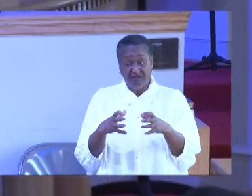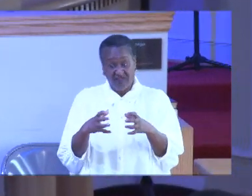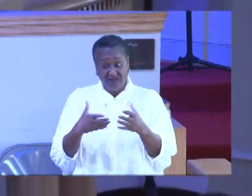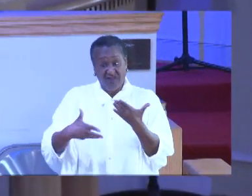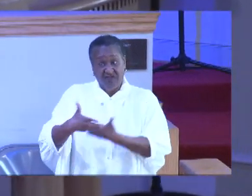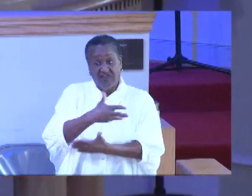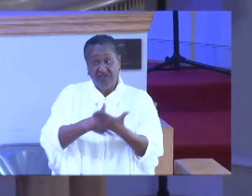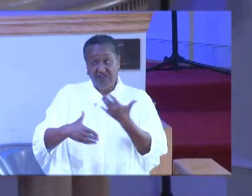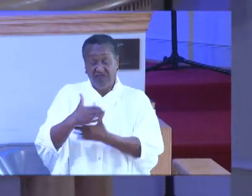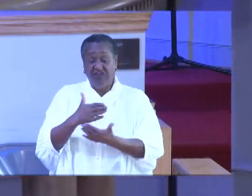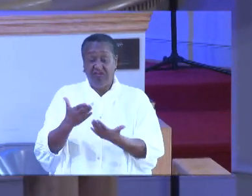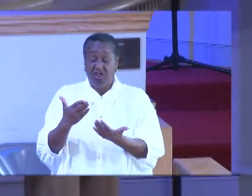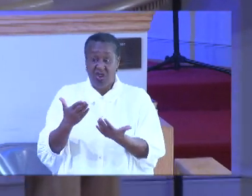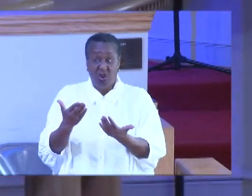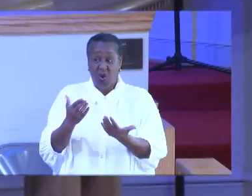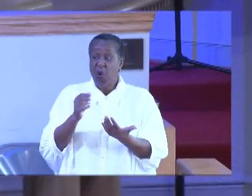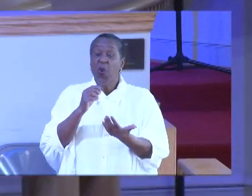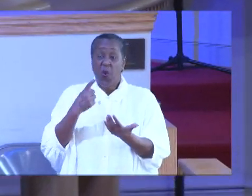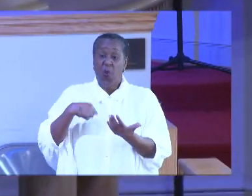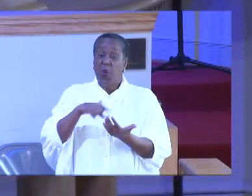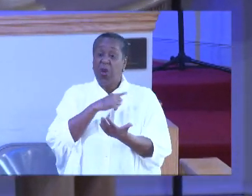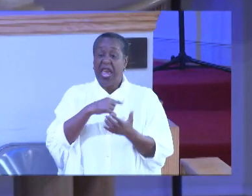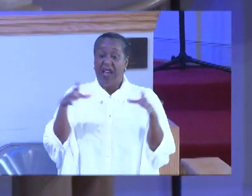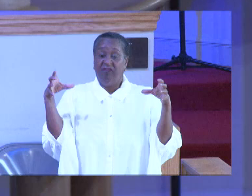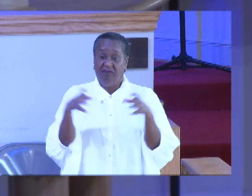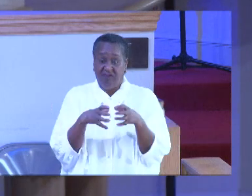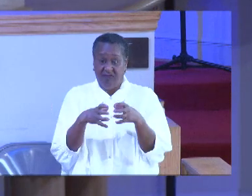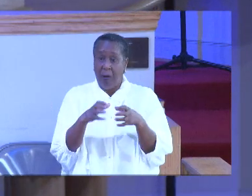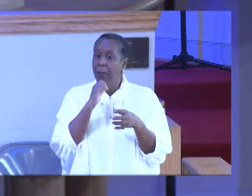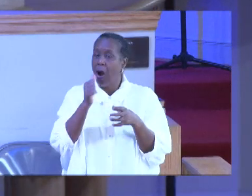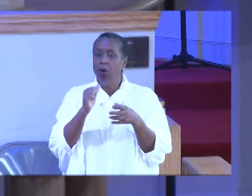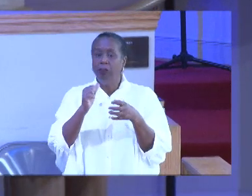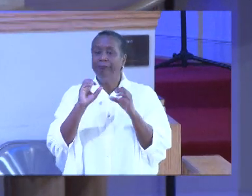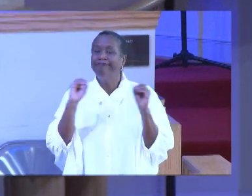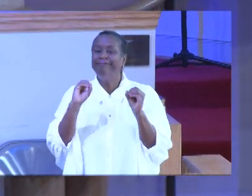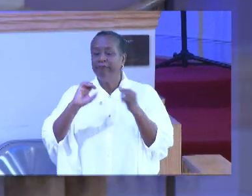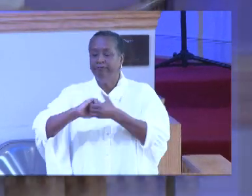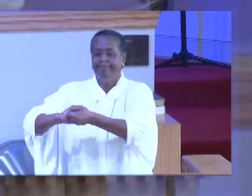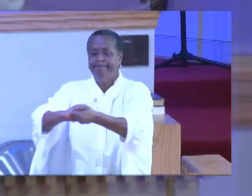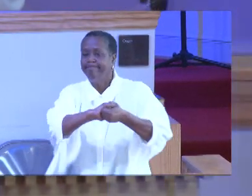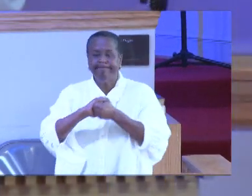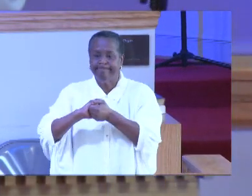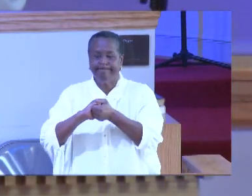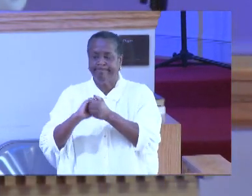an aggregation, but we don't have a congregation.